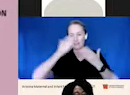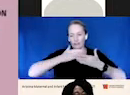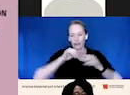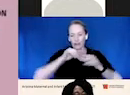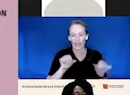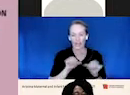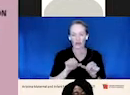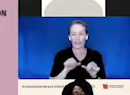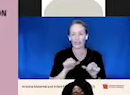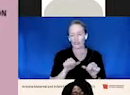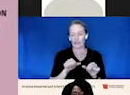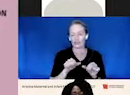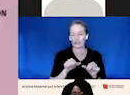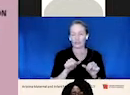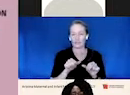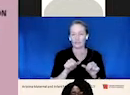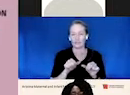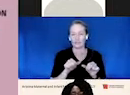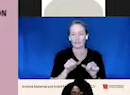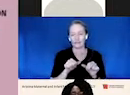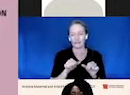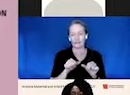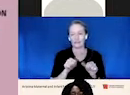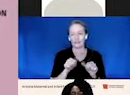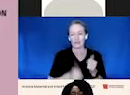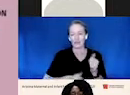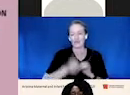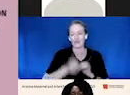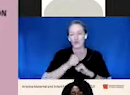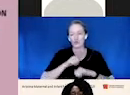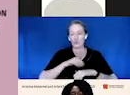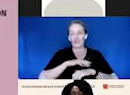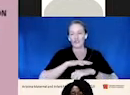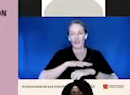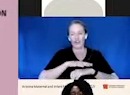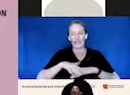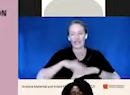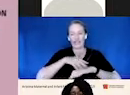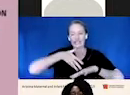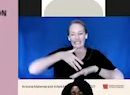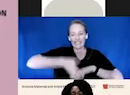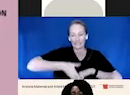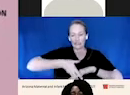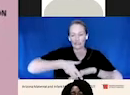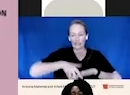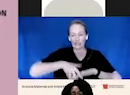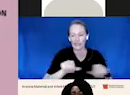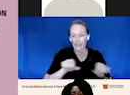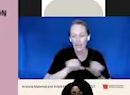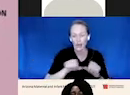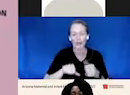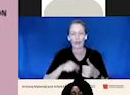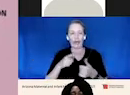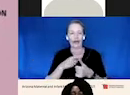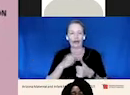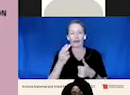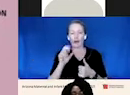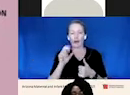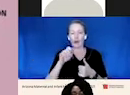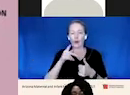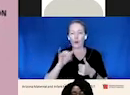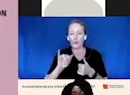it's mostly some of our Indigenous and Indigenous communities and reservations. So the Hopi tribe, San Carlos